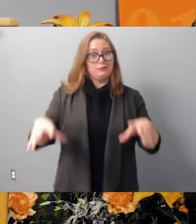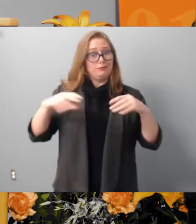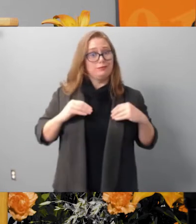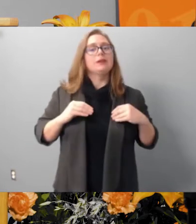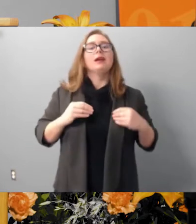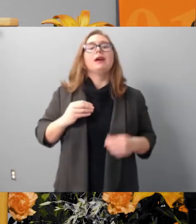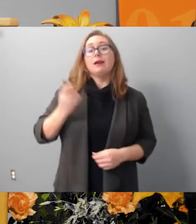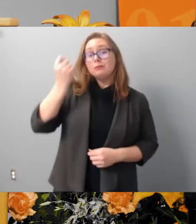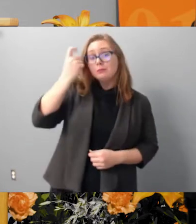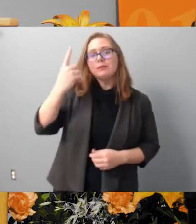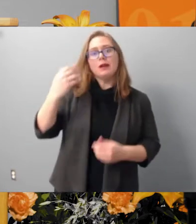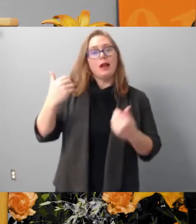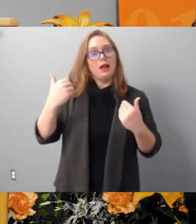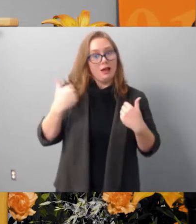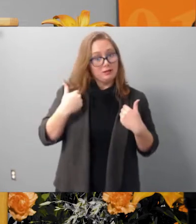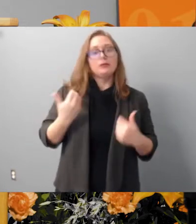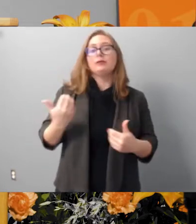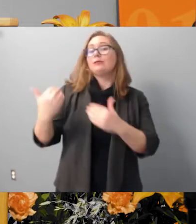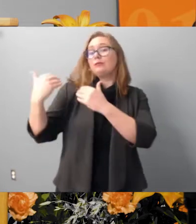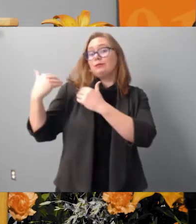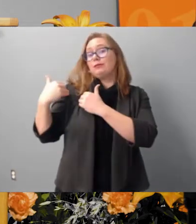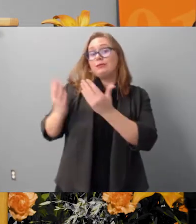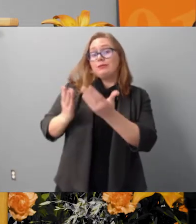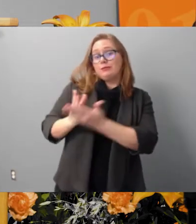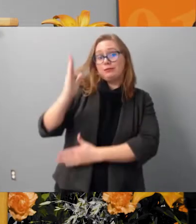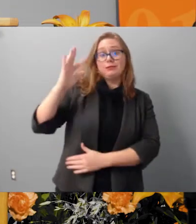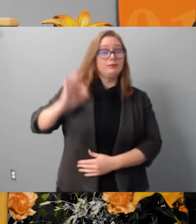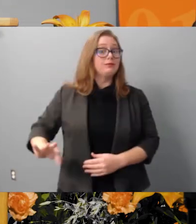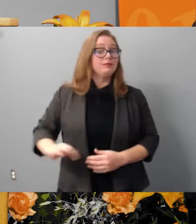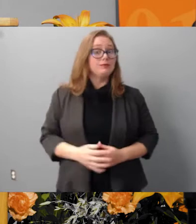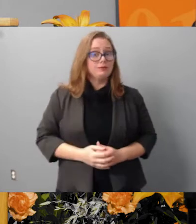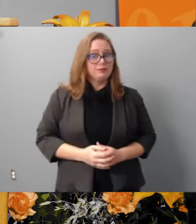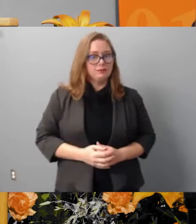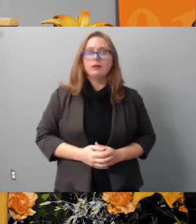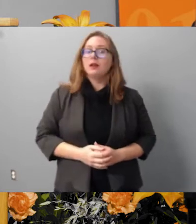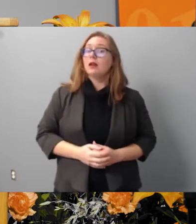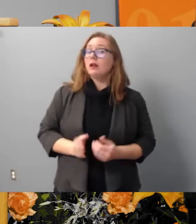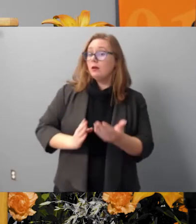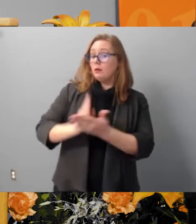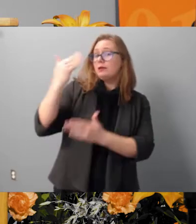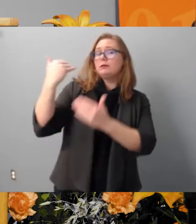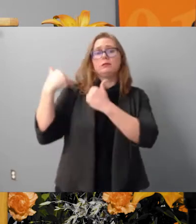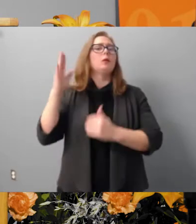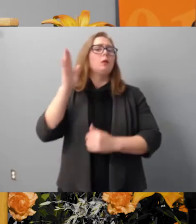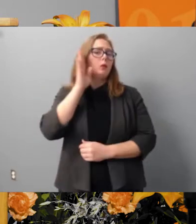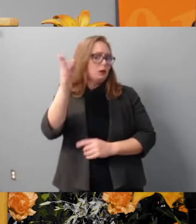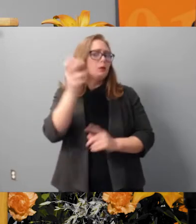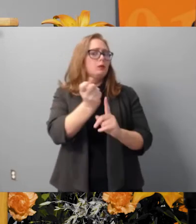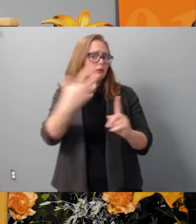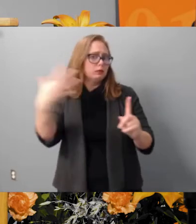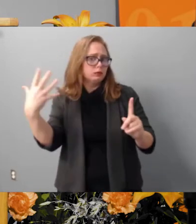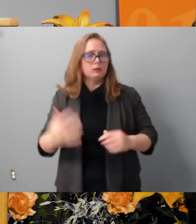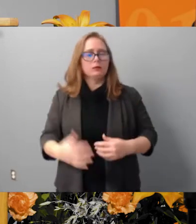Along with your degree comes all of the rights, privileges, and responsibilities thereto. So I am going to tell you about one of